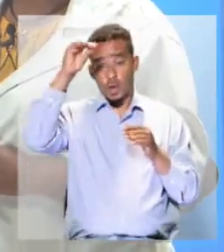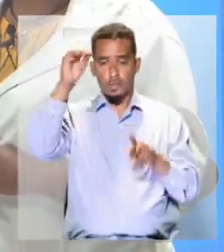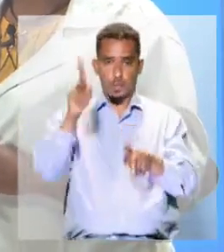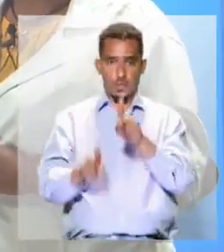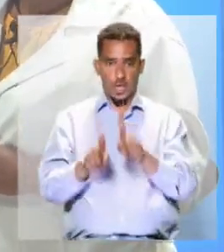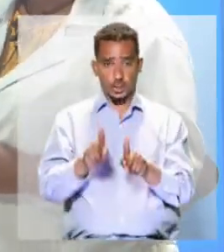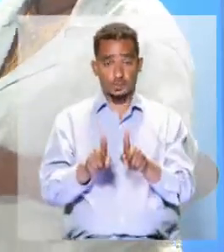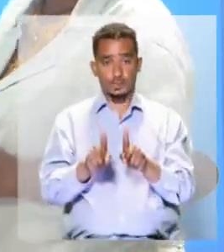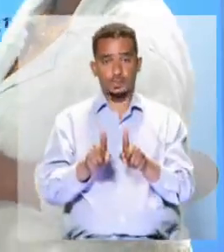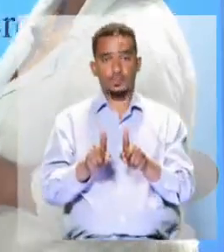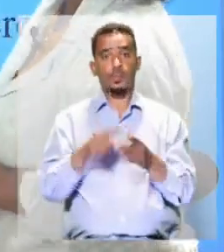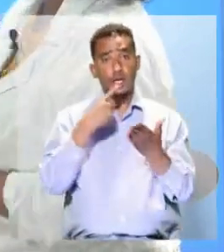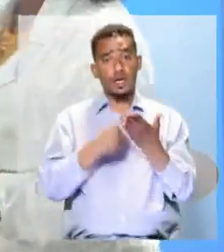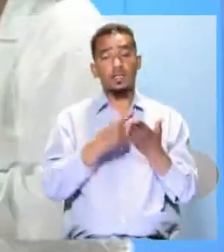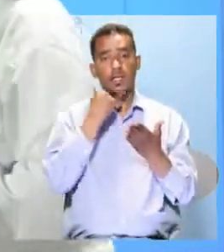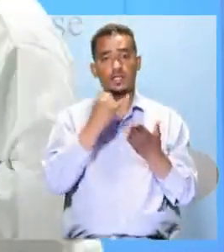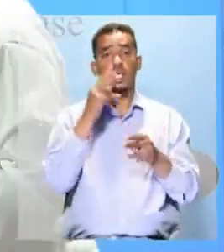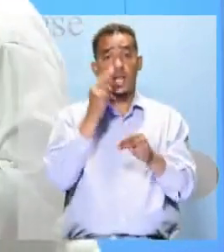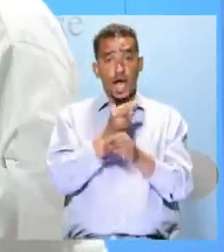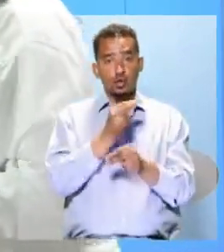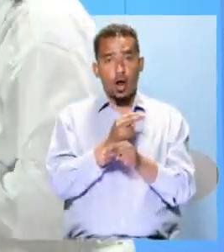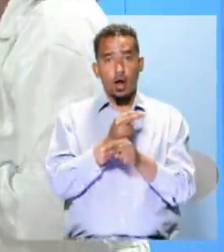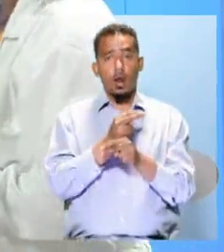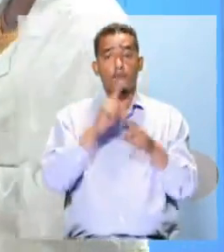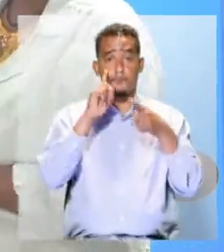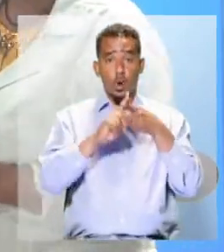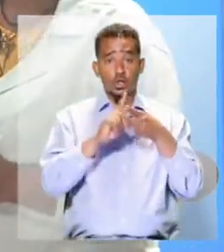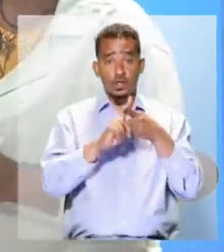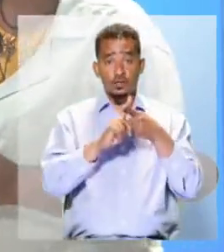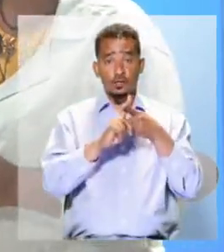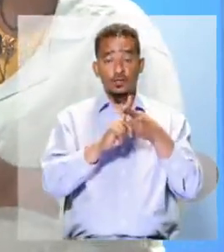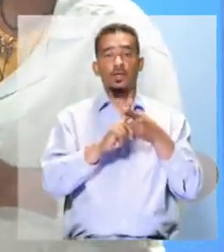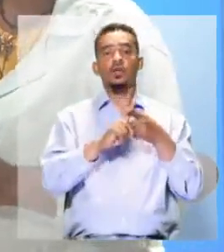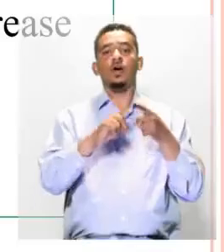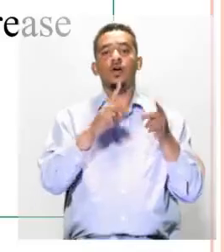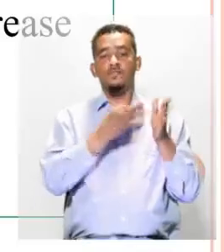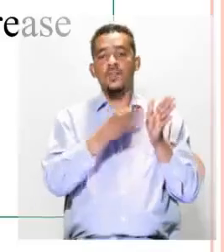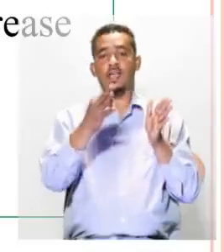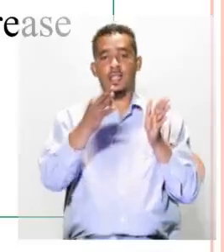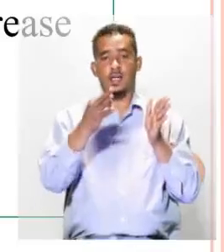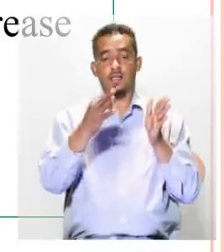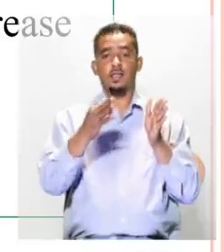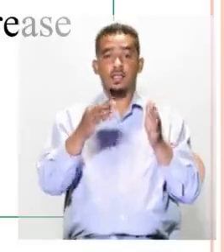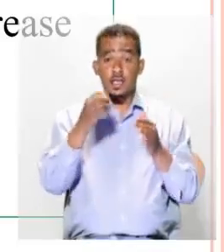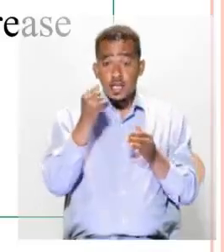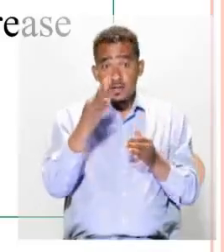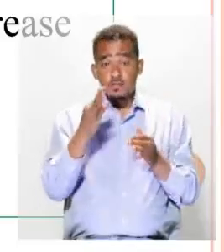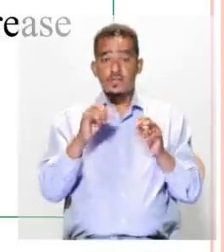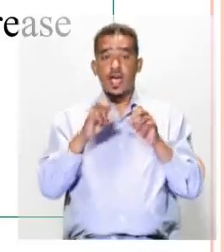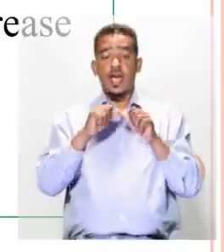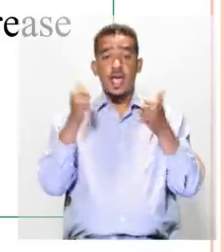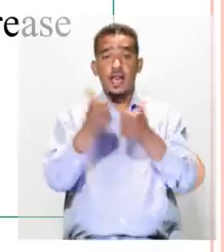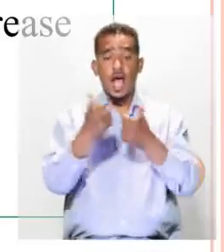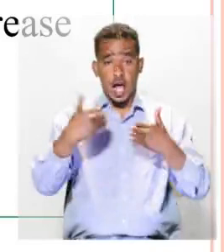population. It is a natural positive factor. That means if area has high